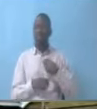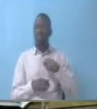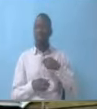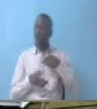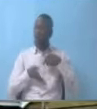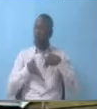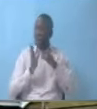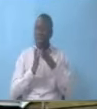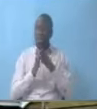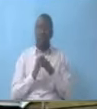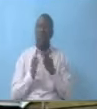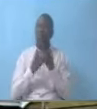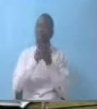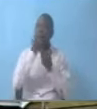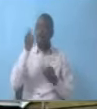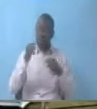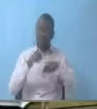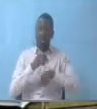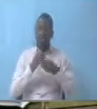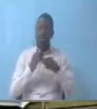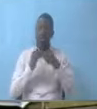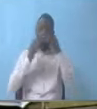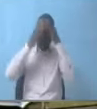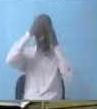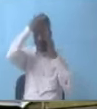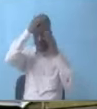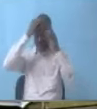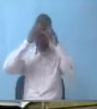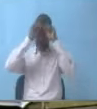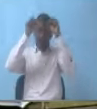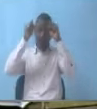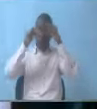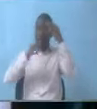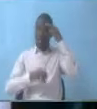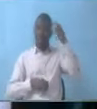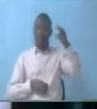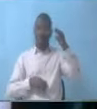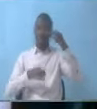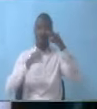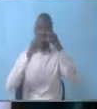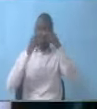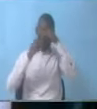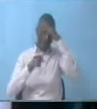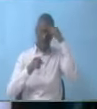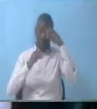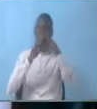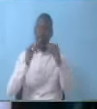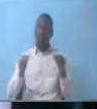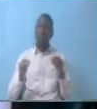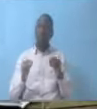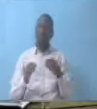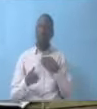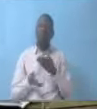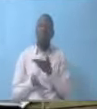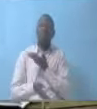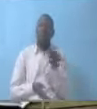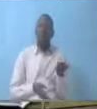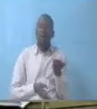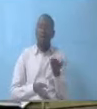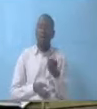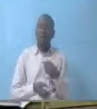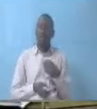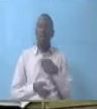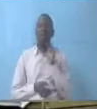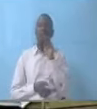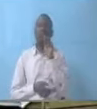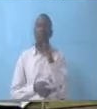it. Both in the council and in the cabinet. Ci pinchu ministère ak pinchu council. Fantastic. That was why I was called the human